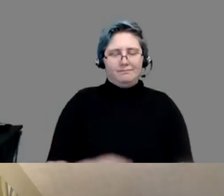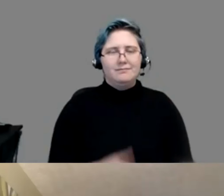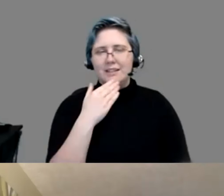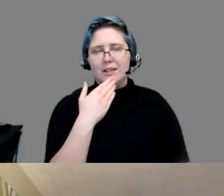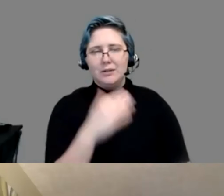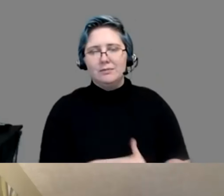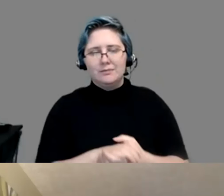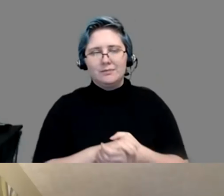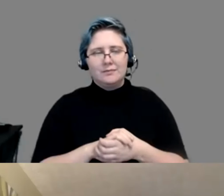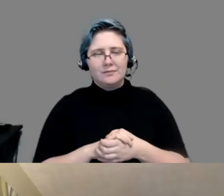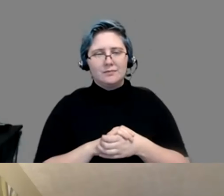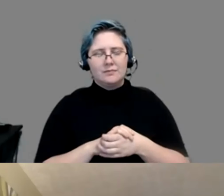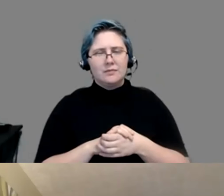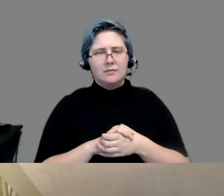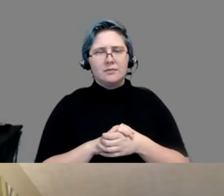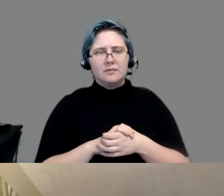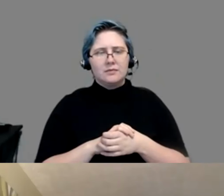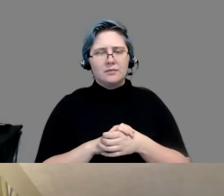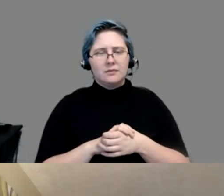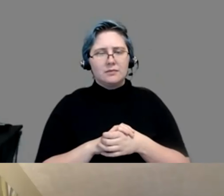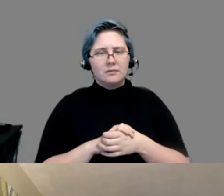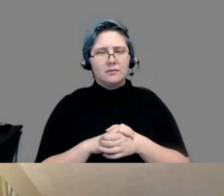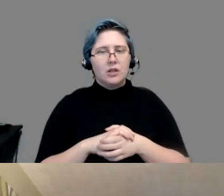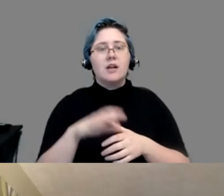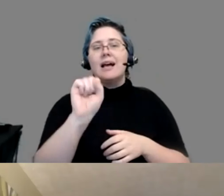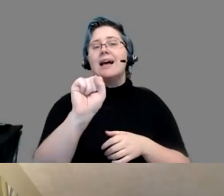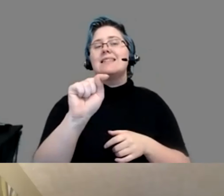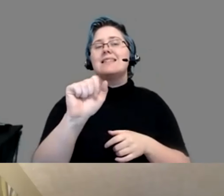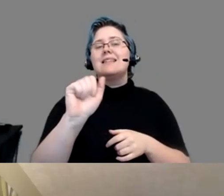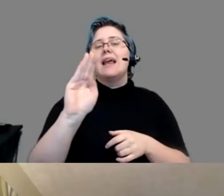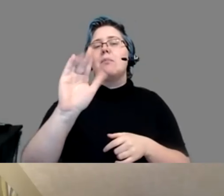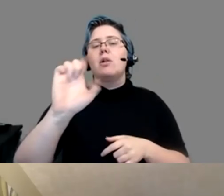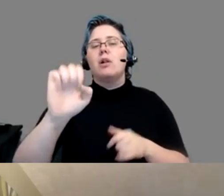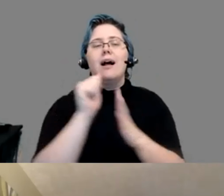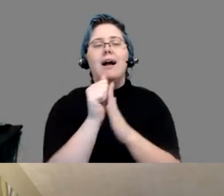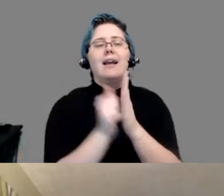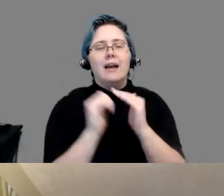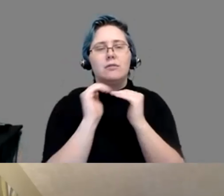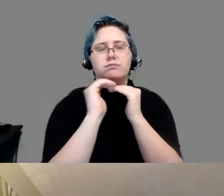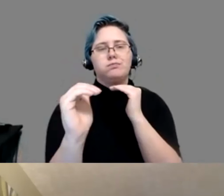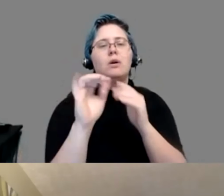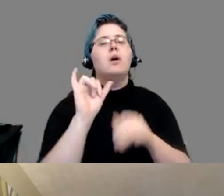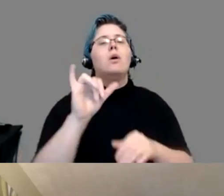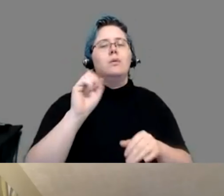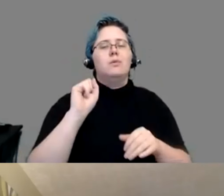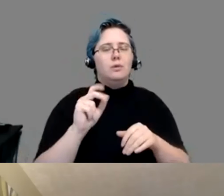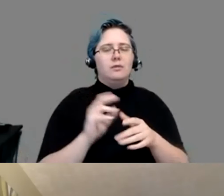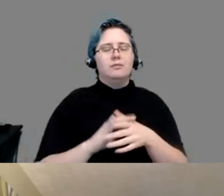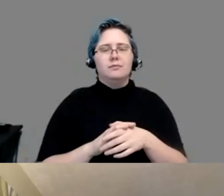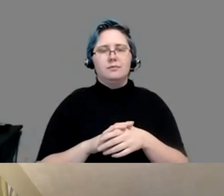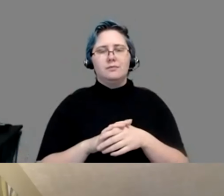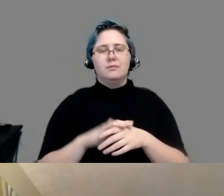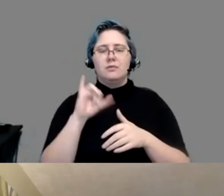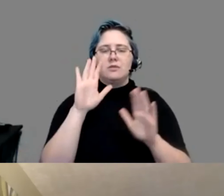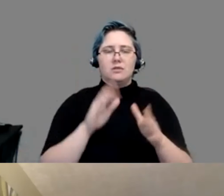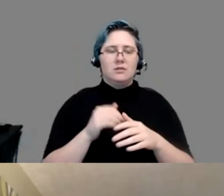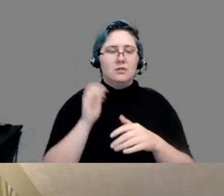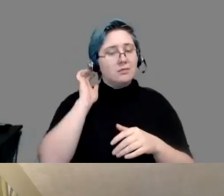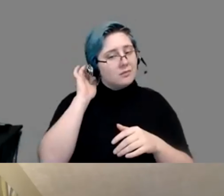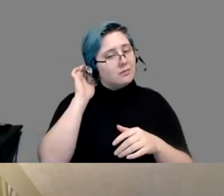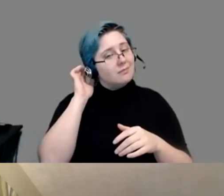they say? Able Just talking about stable accounts. Oh, okay, stable account, yeah. Yeah. Those are Well, awesome. stable